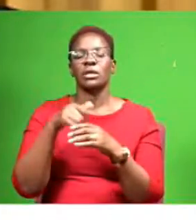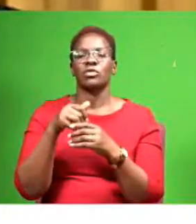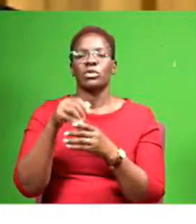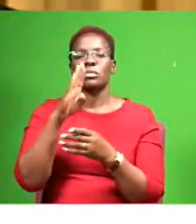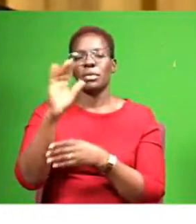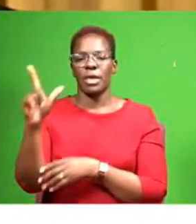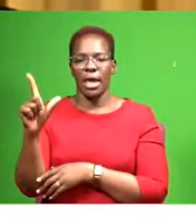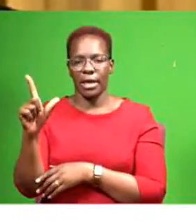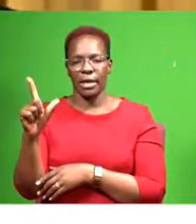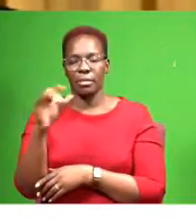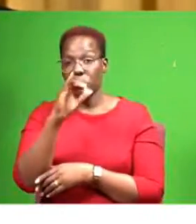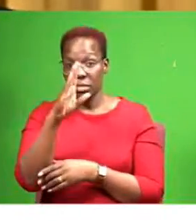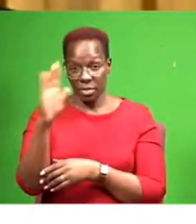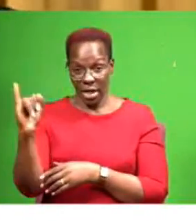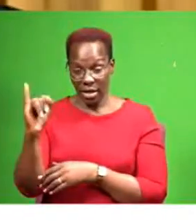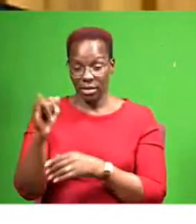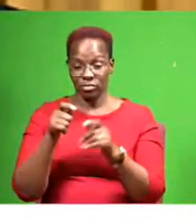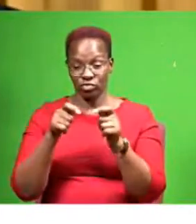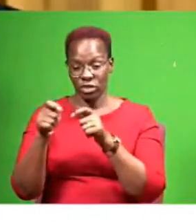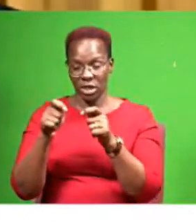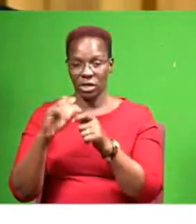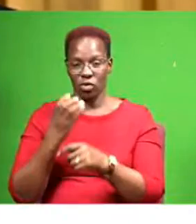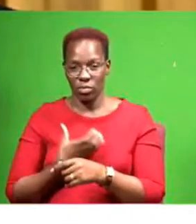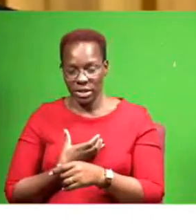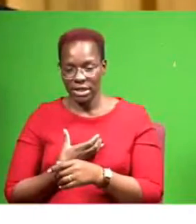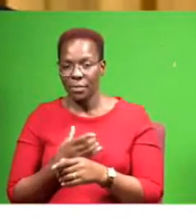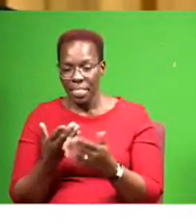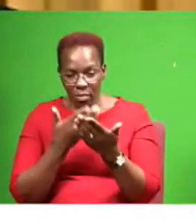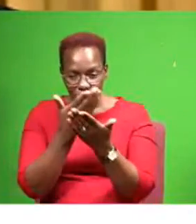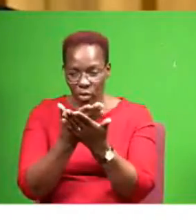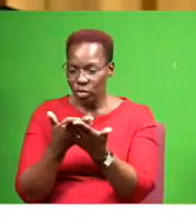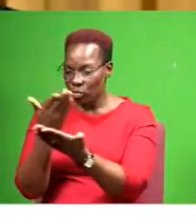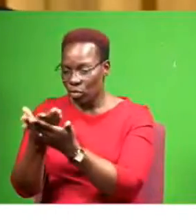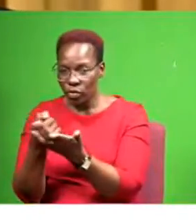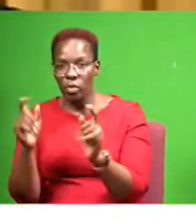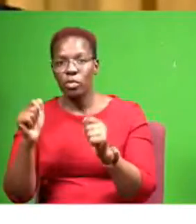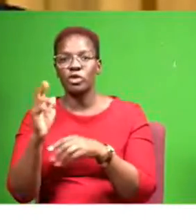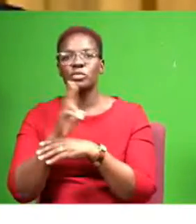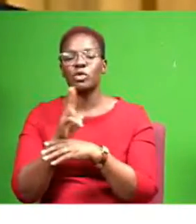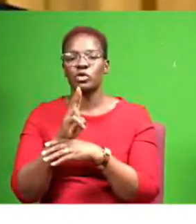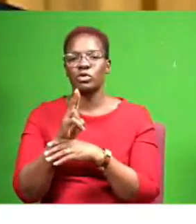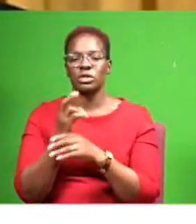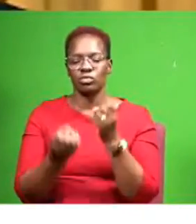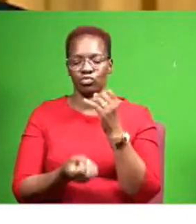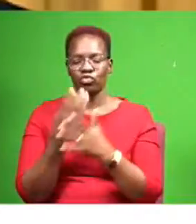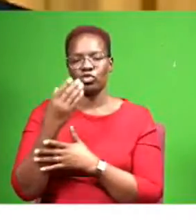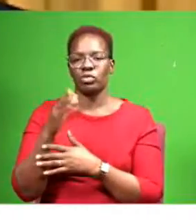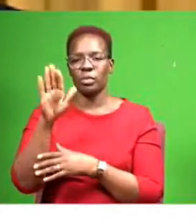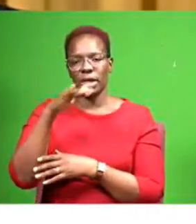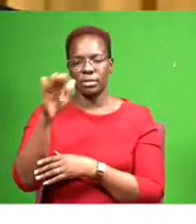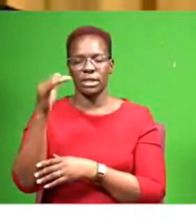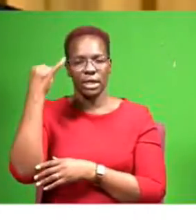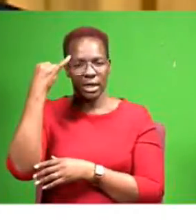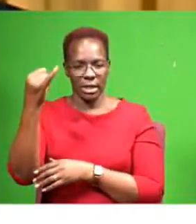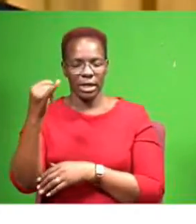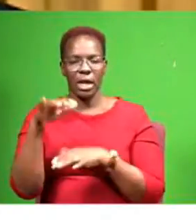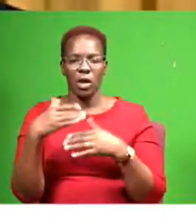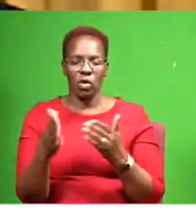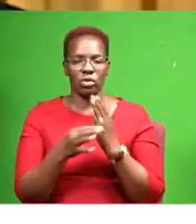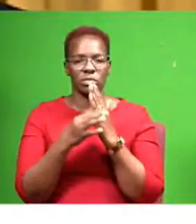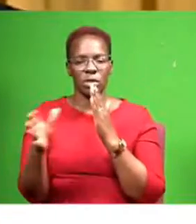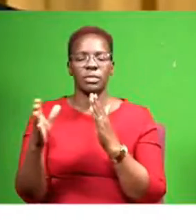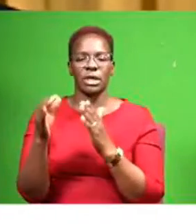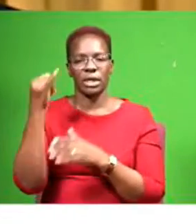BBI Steering Committee. Such proposals could have been used in lodging a parliamentary initiative or even a popular